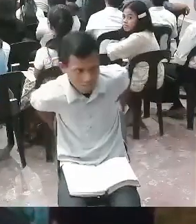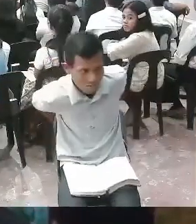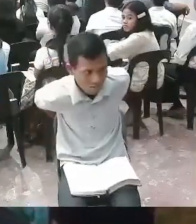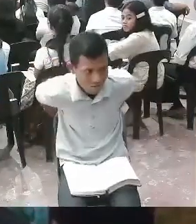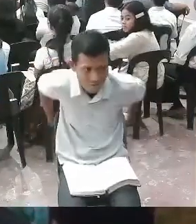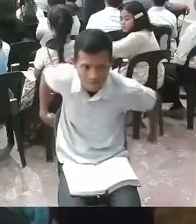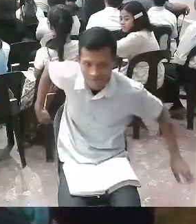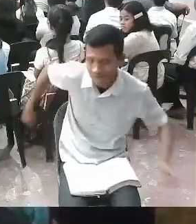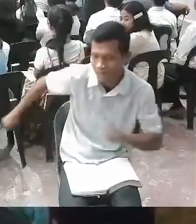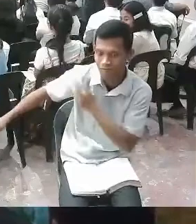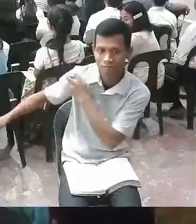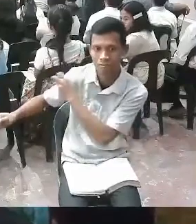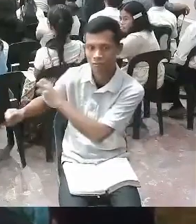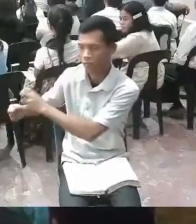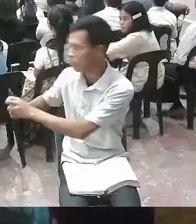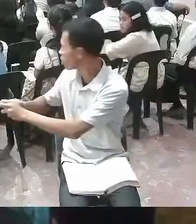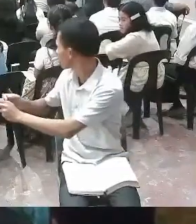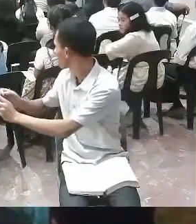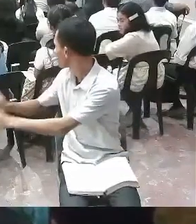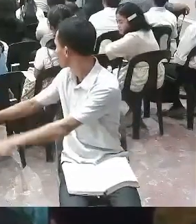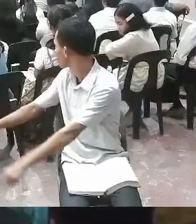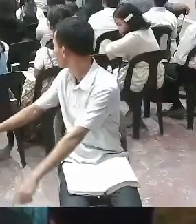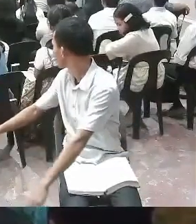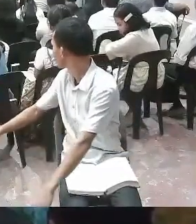1958. Put it on him. Put it on Jesus.